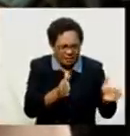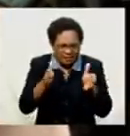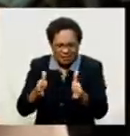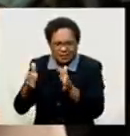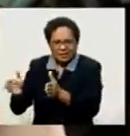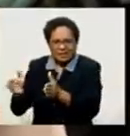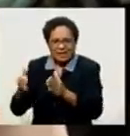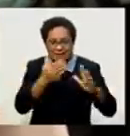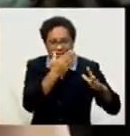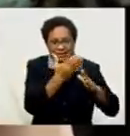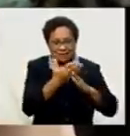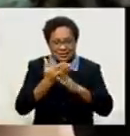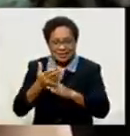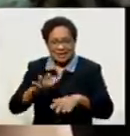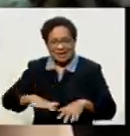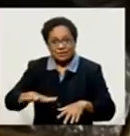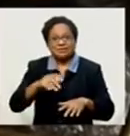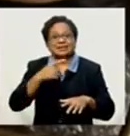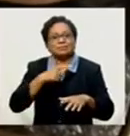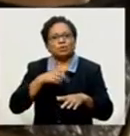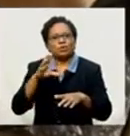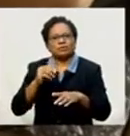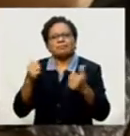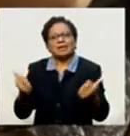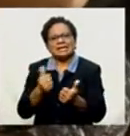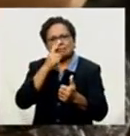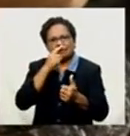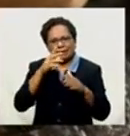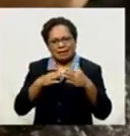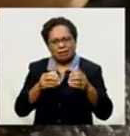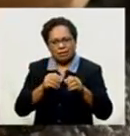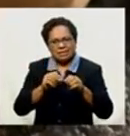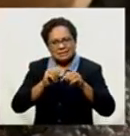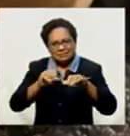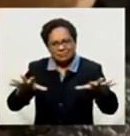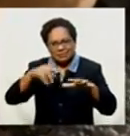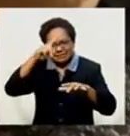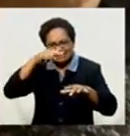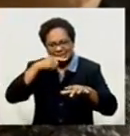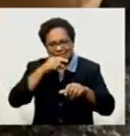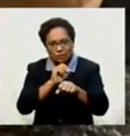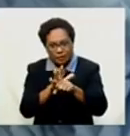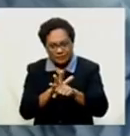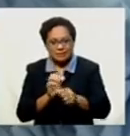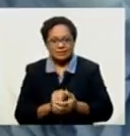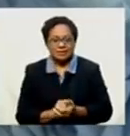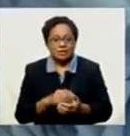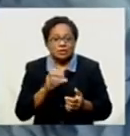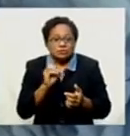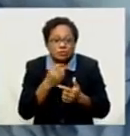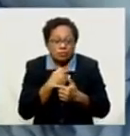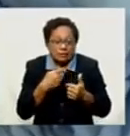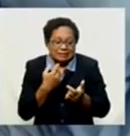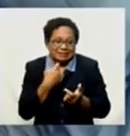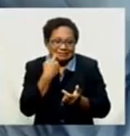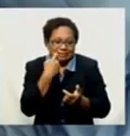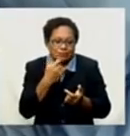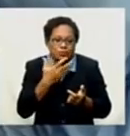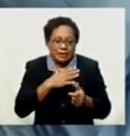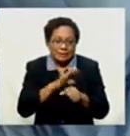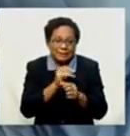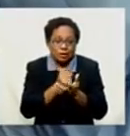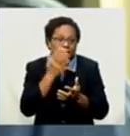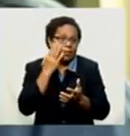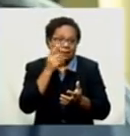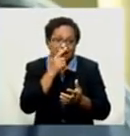increase in the number of COVID-19 cases. We're progressing as we speak. So the ultimate aim for us is we make sure